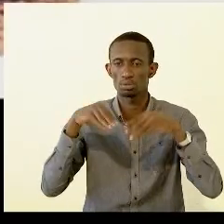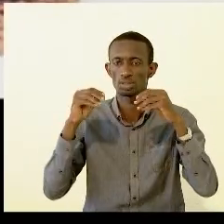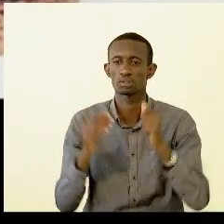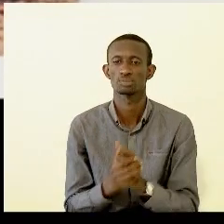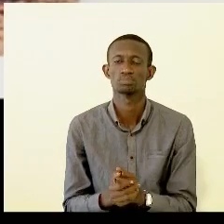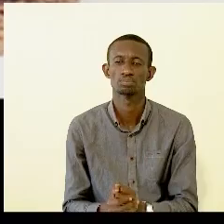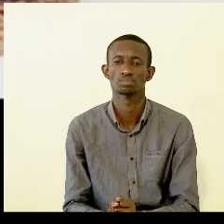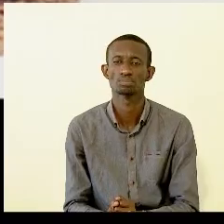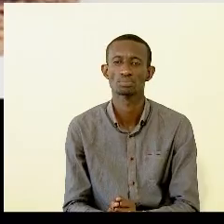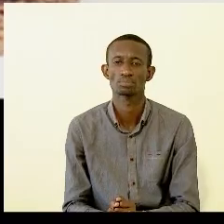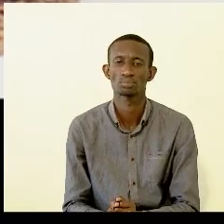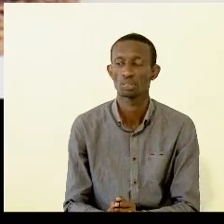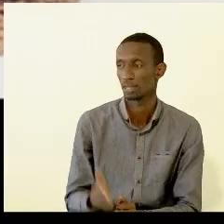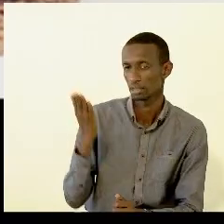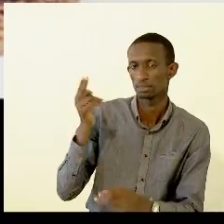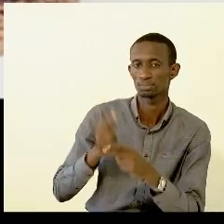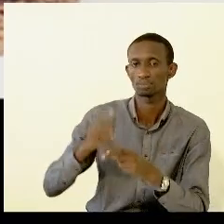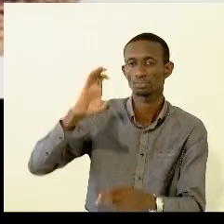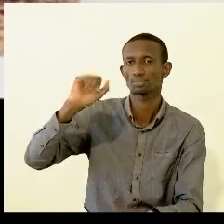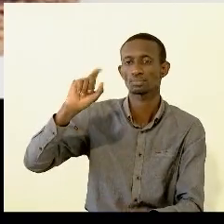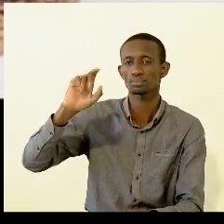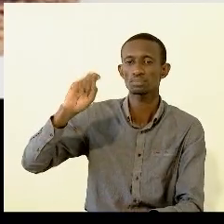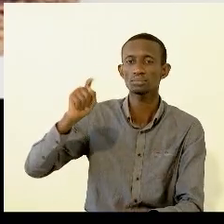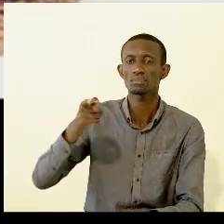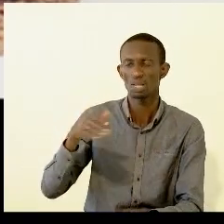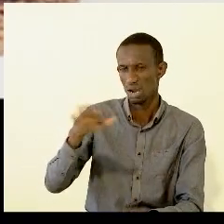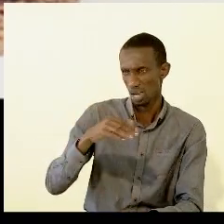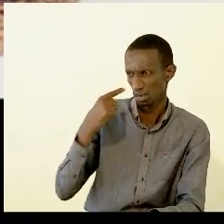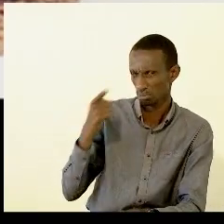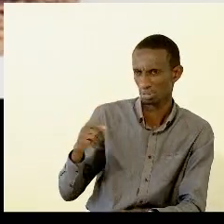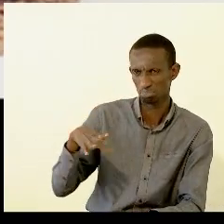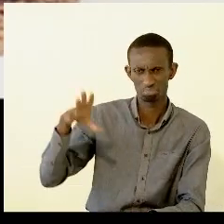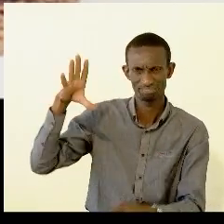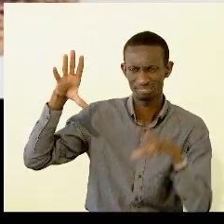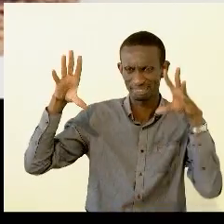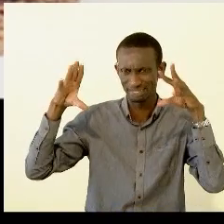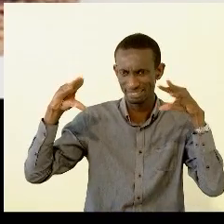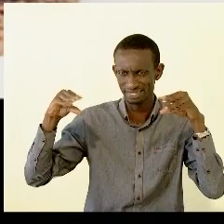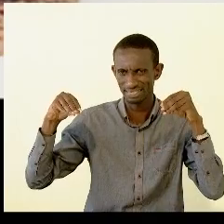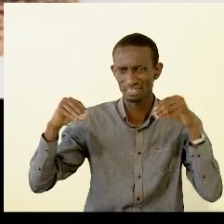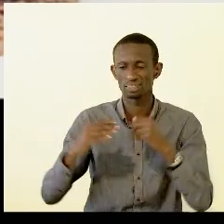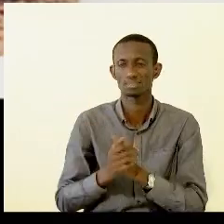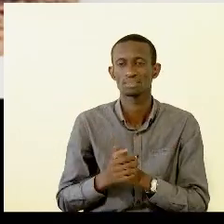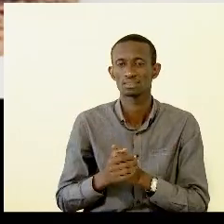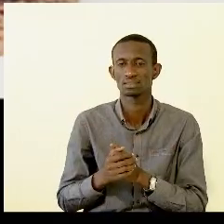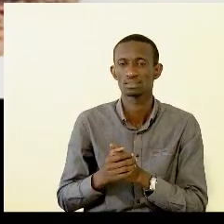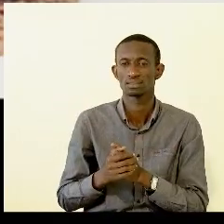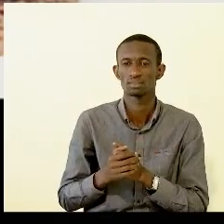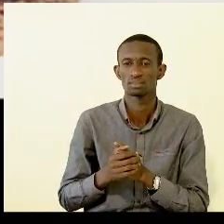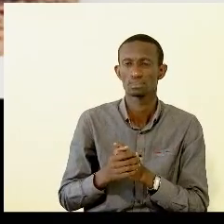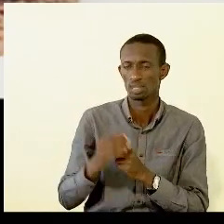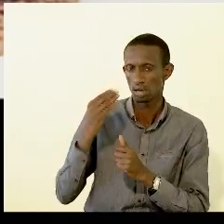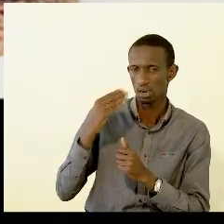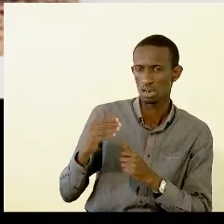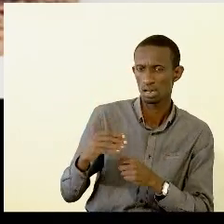Like you can see, this is a cactus. This place looks very dry. So plants which are in this place, it